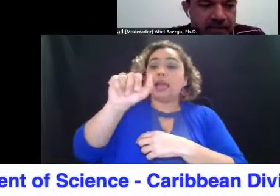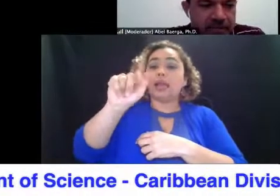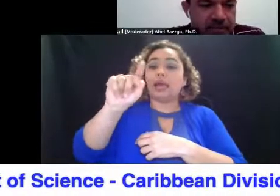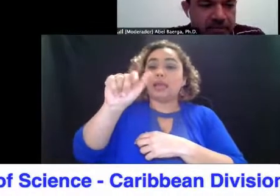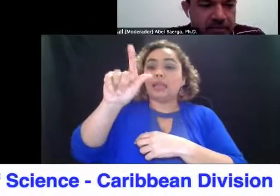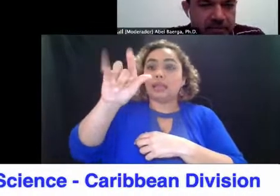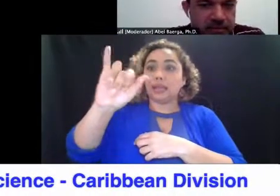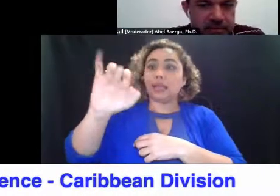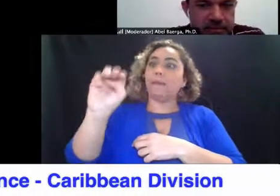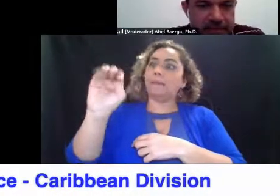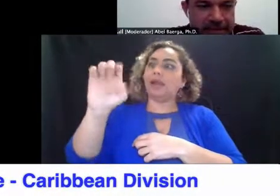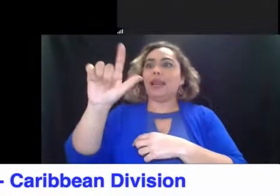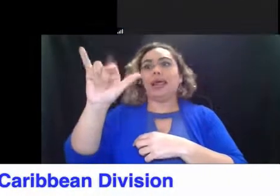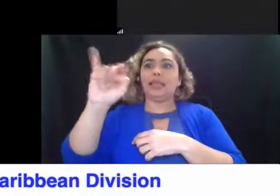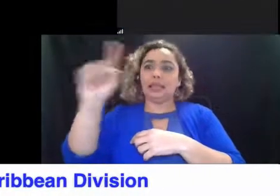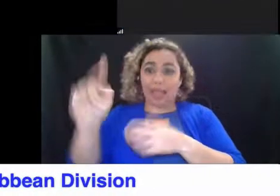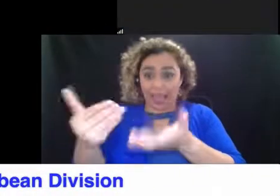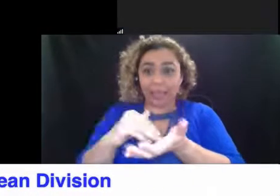again.